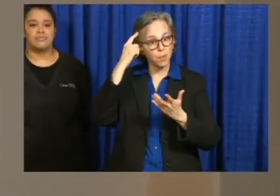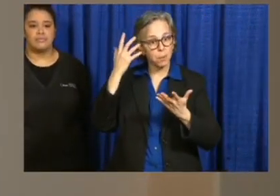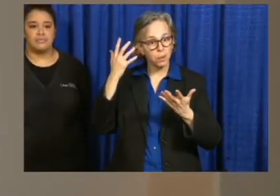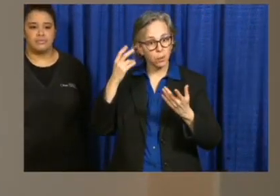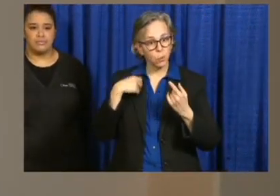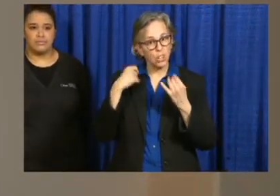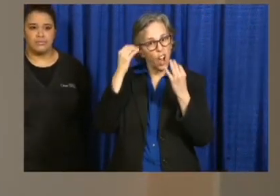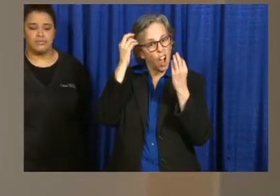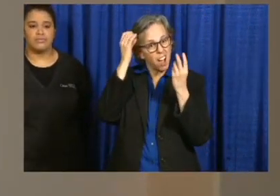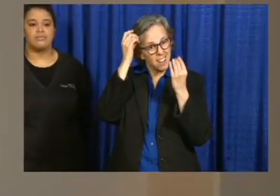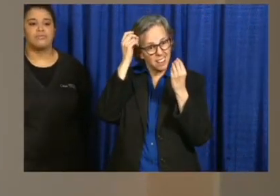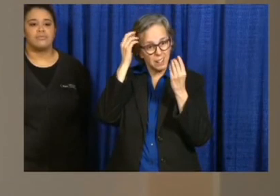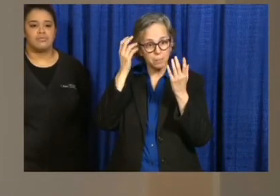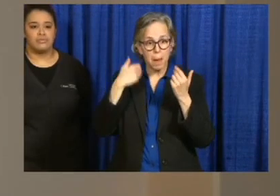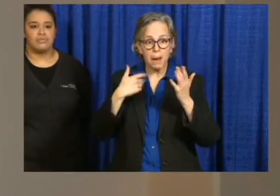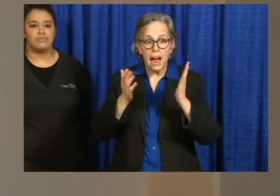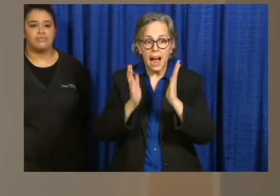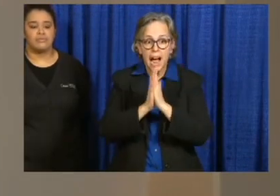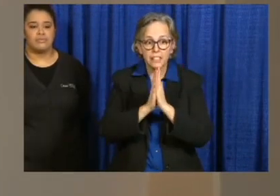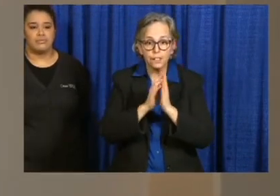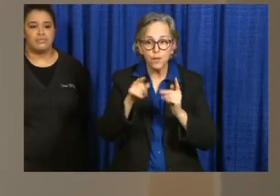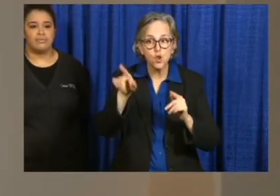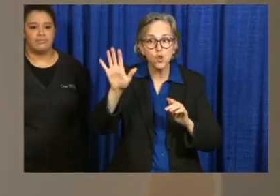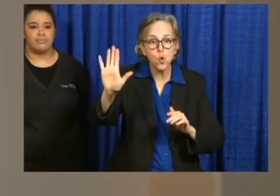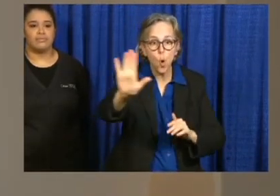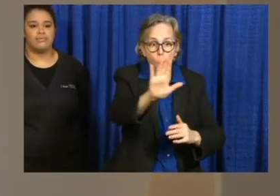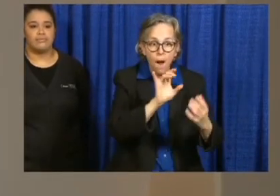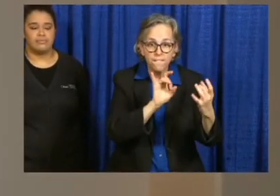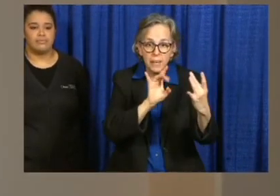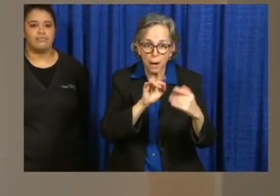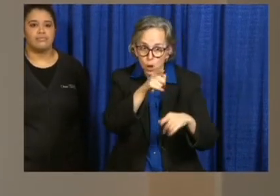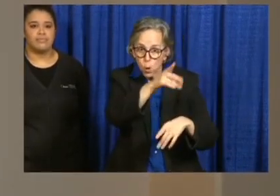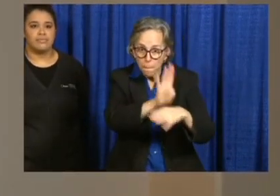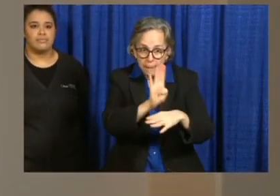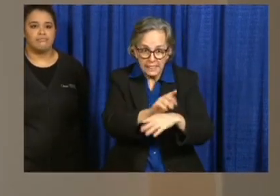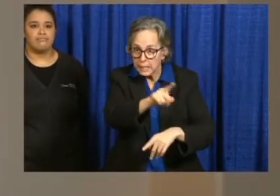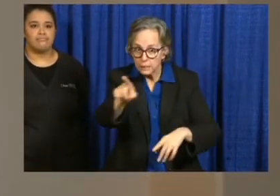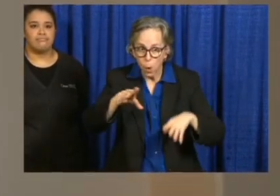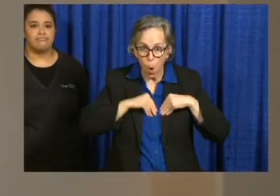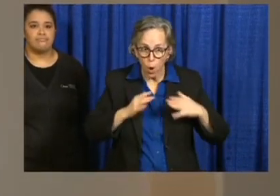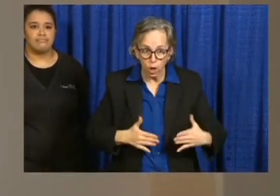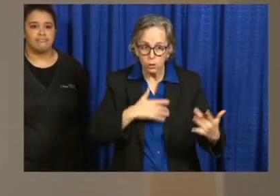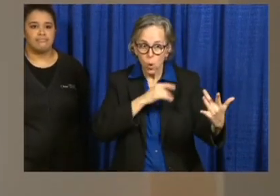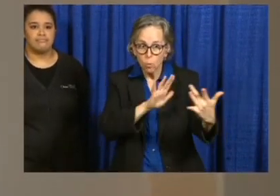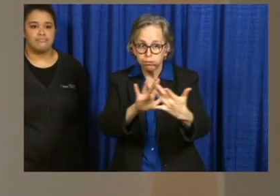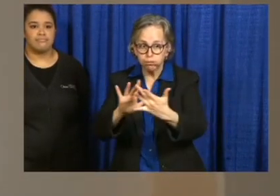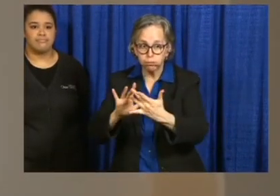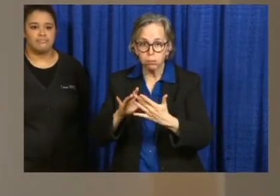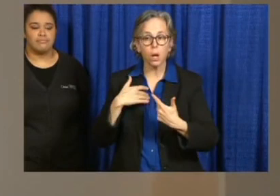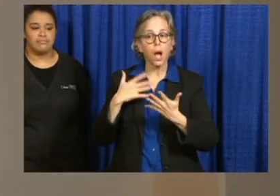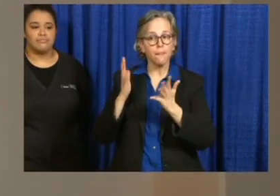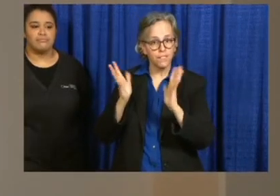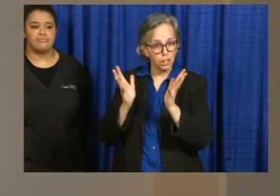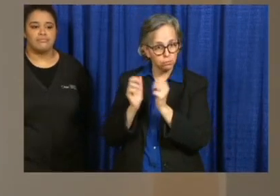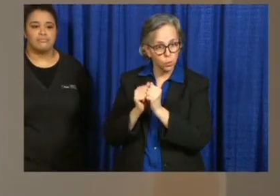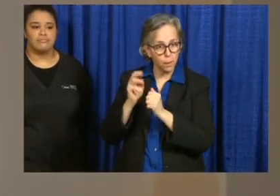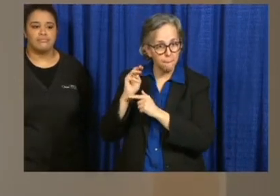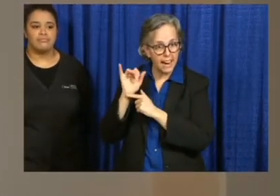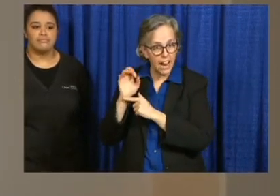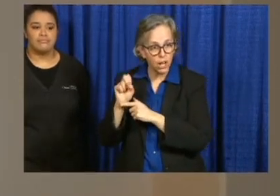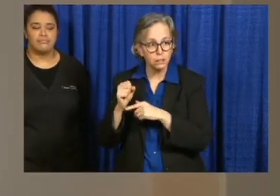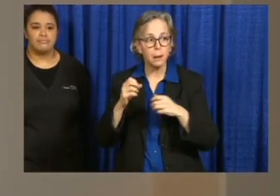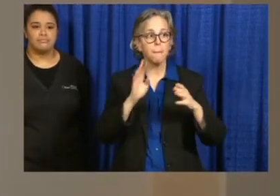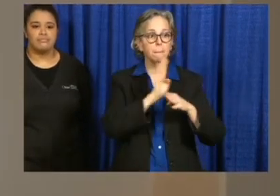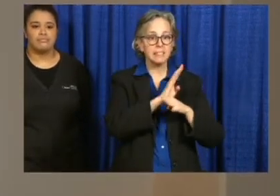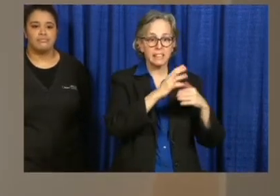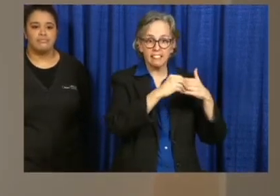for feedback. We talked to the mayors about that today. We talked to the business community about it. You know, it's an